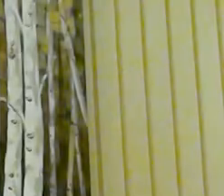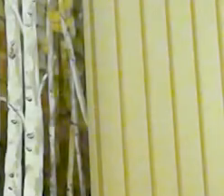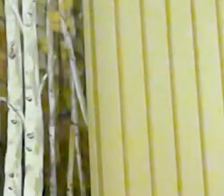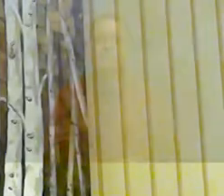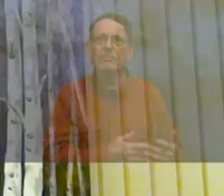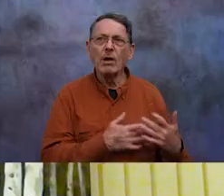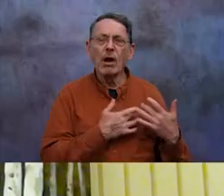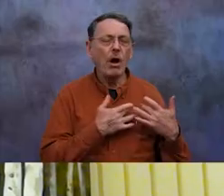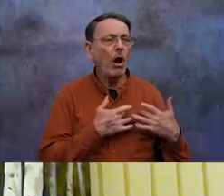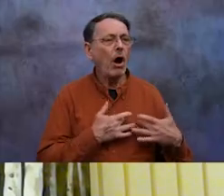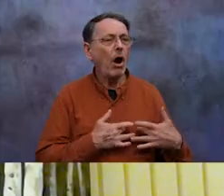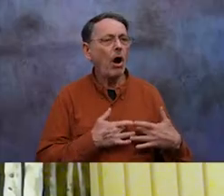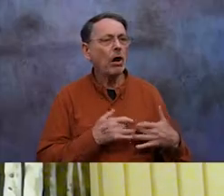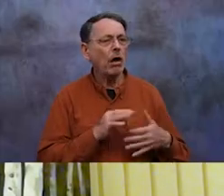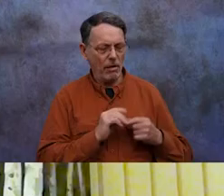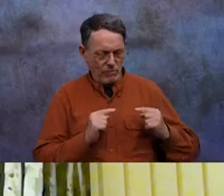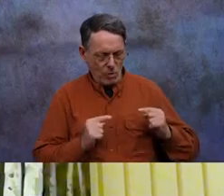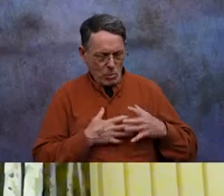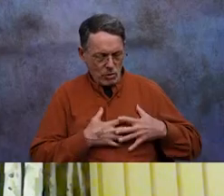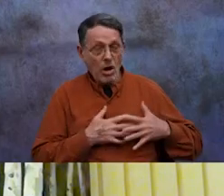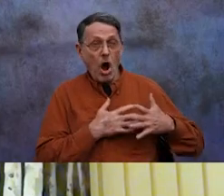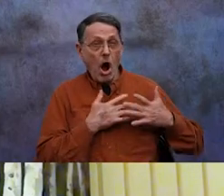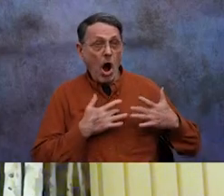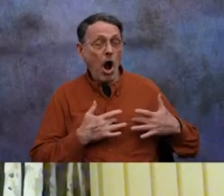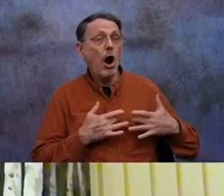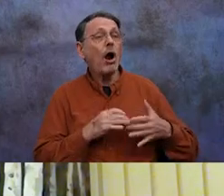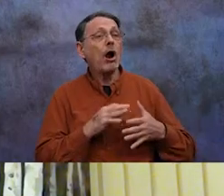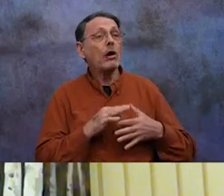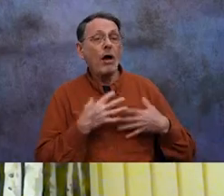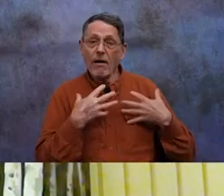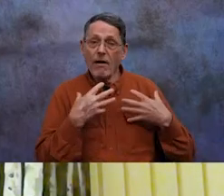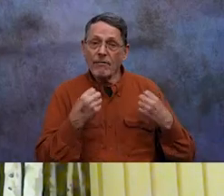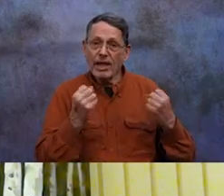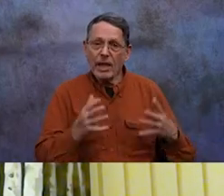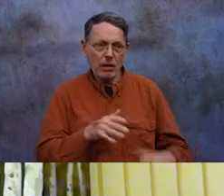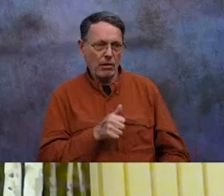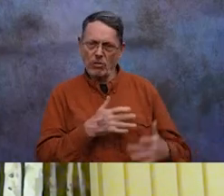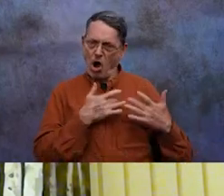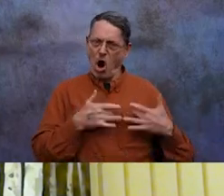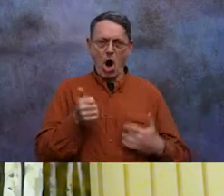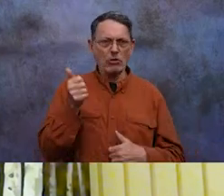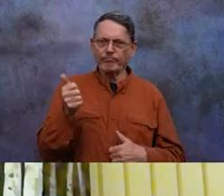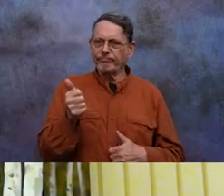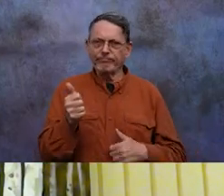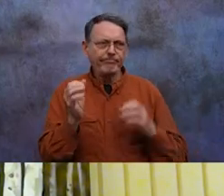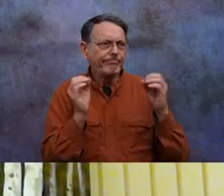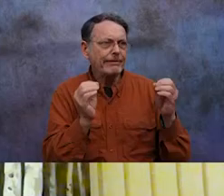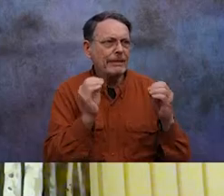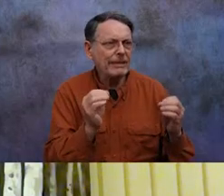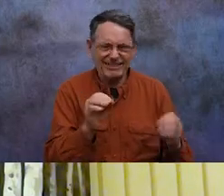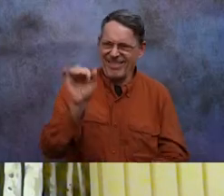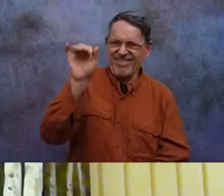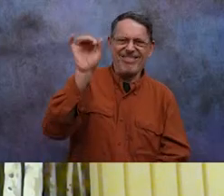Heart of the wounded, heart of the healer, heart of the teacher.